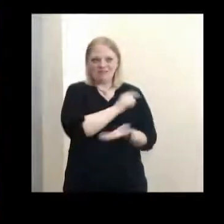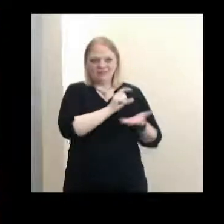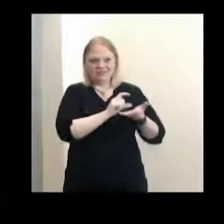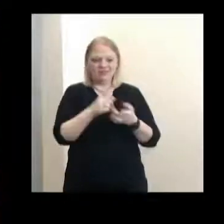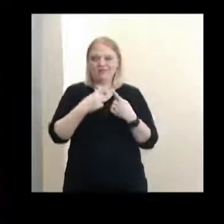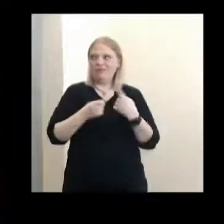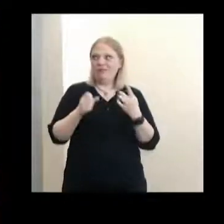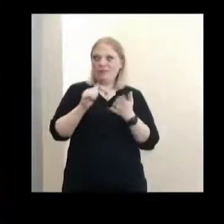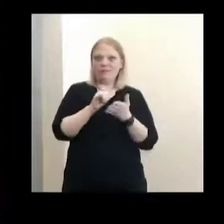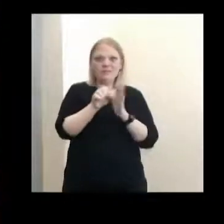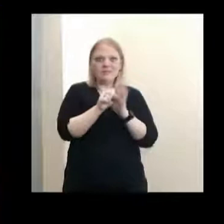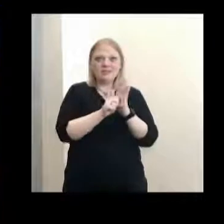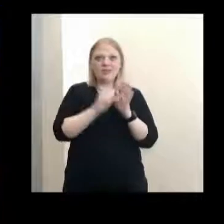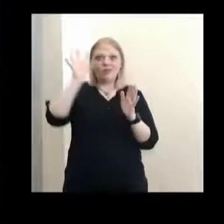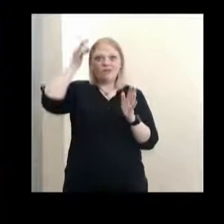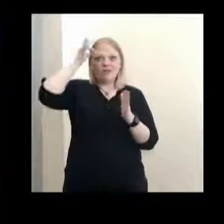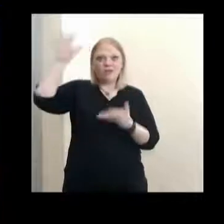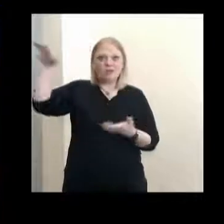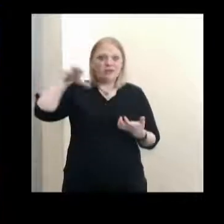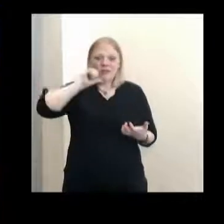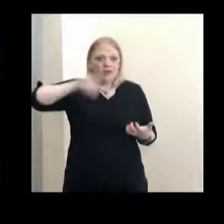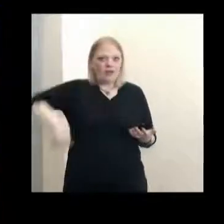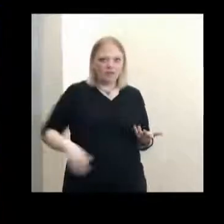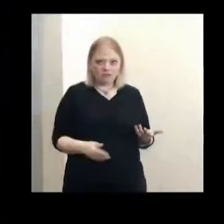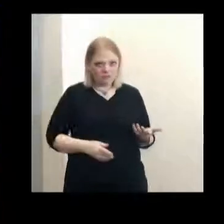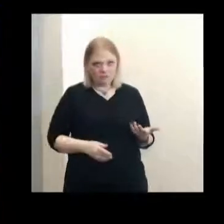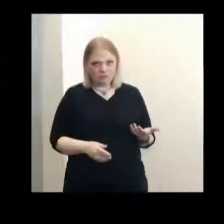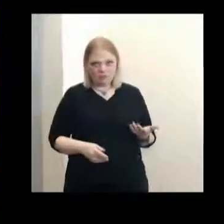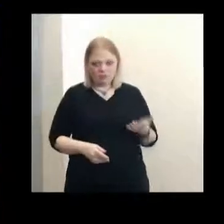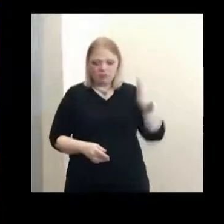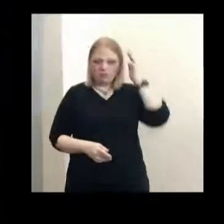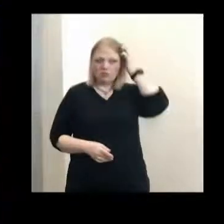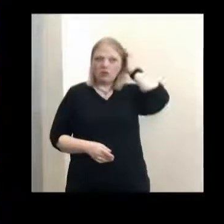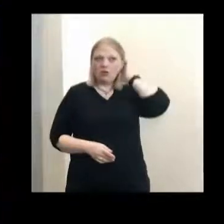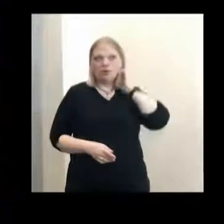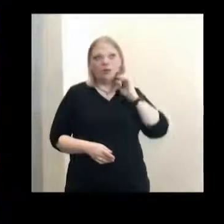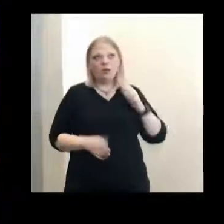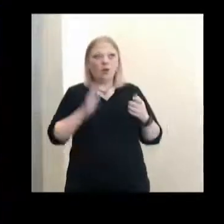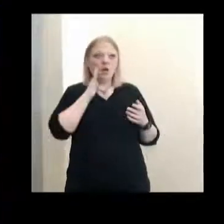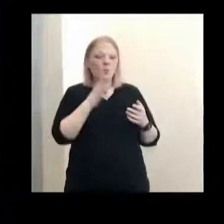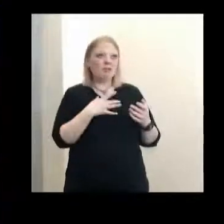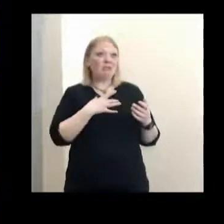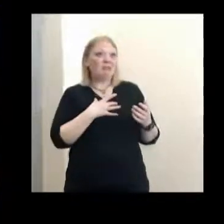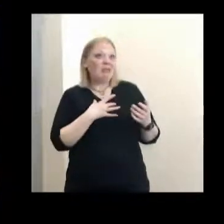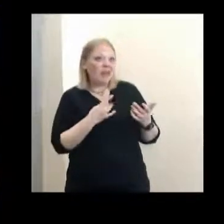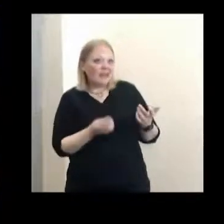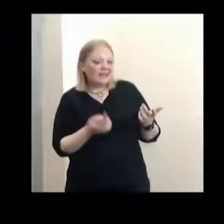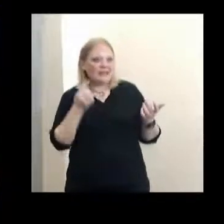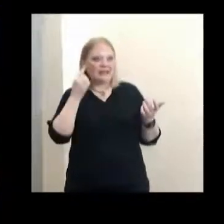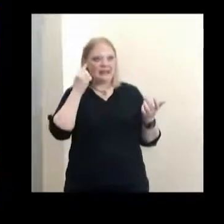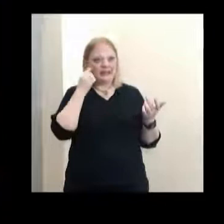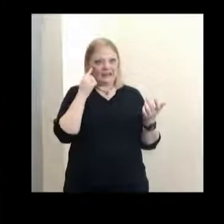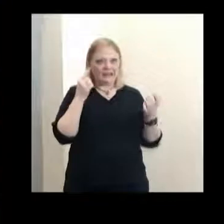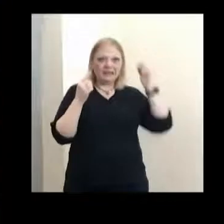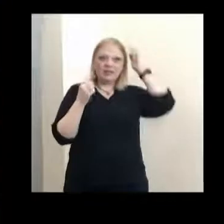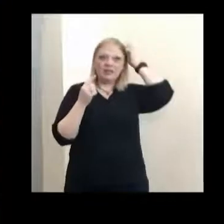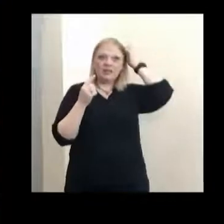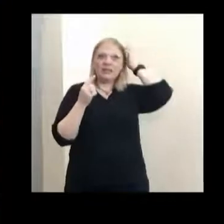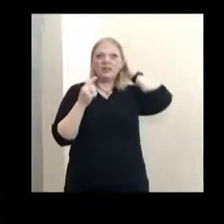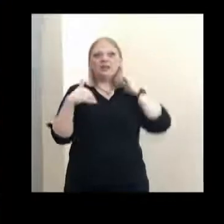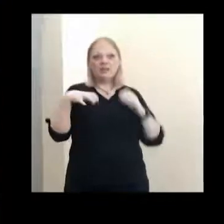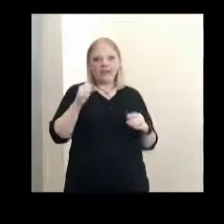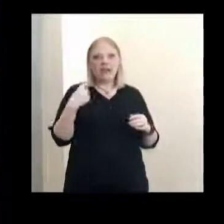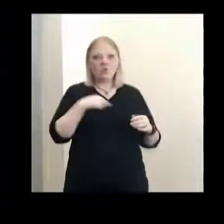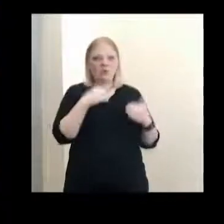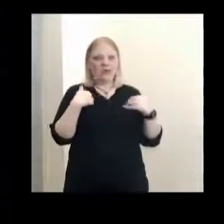to do that. And I would like to think that while we have a lot of sites in Erie